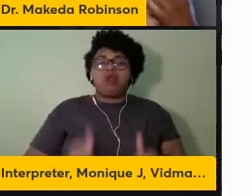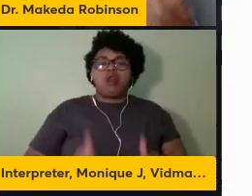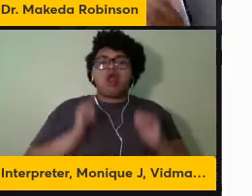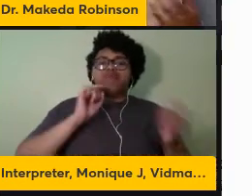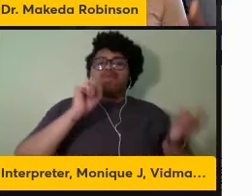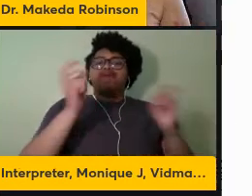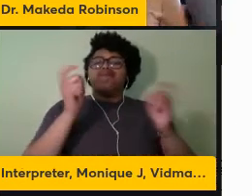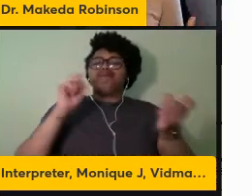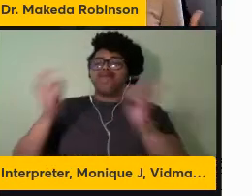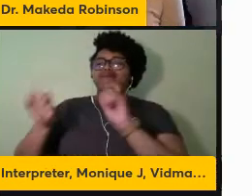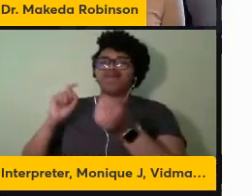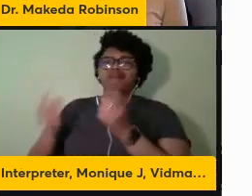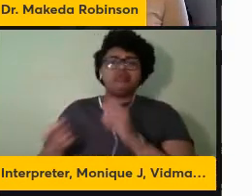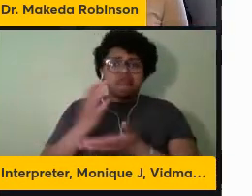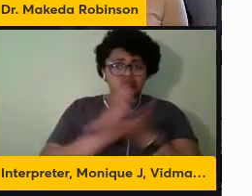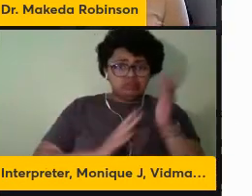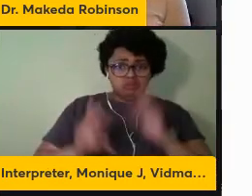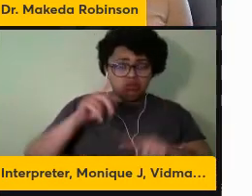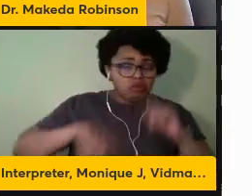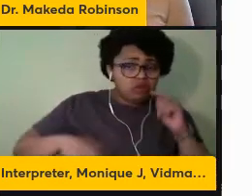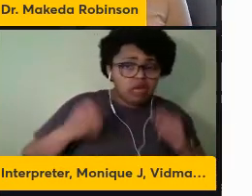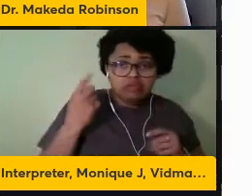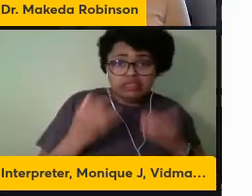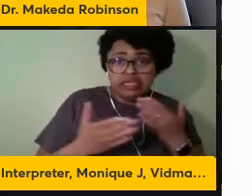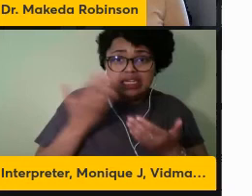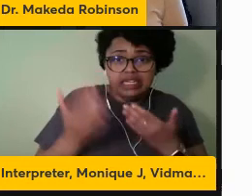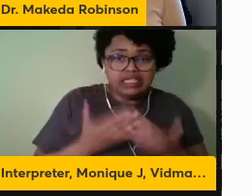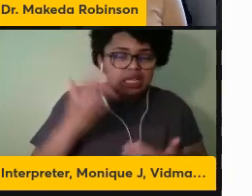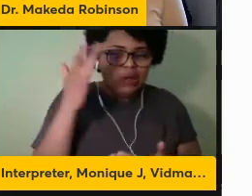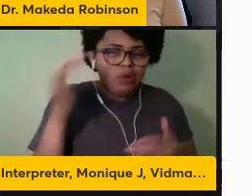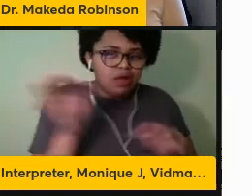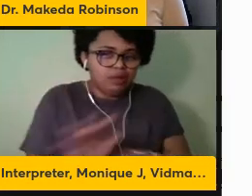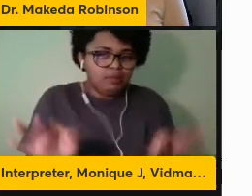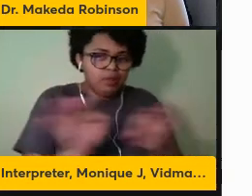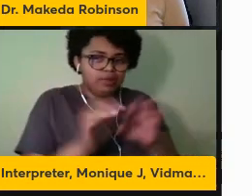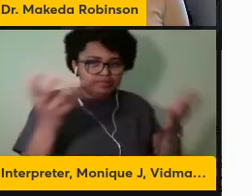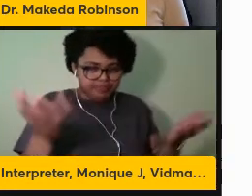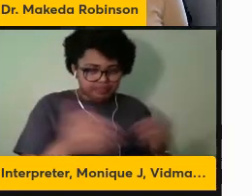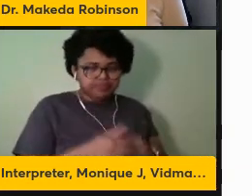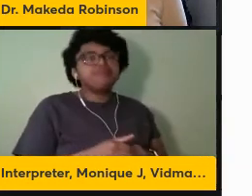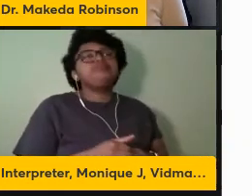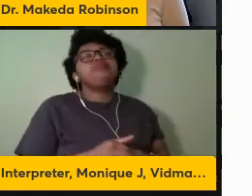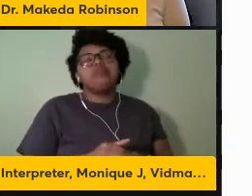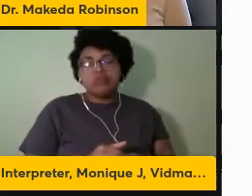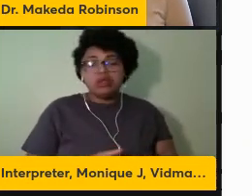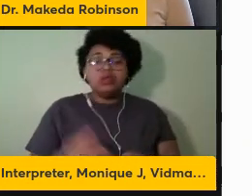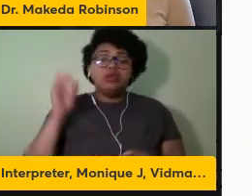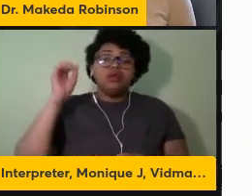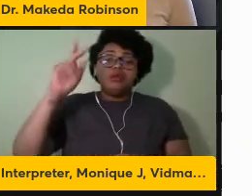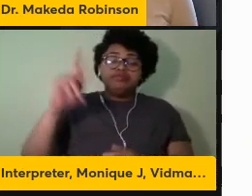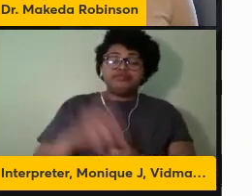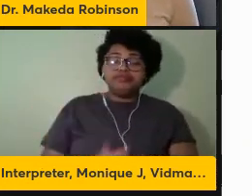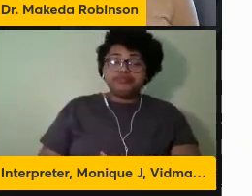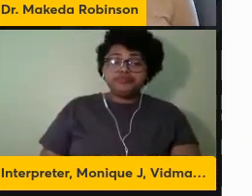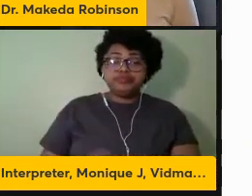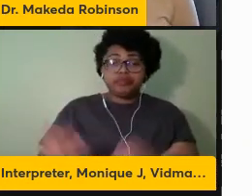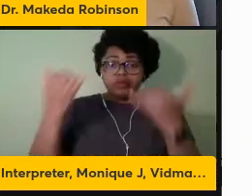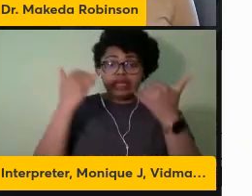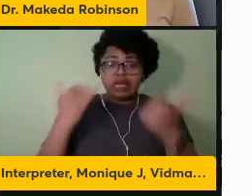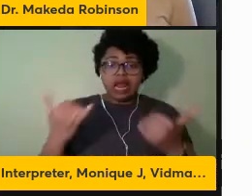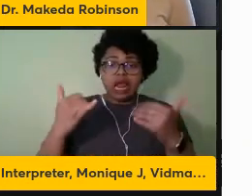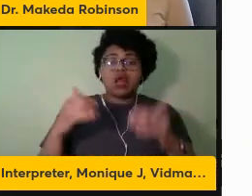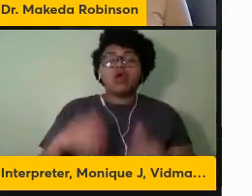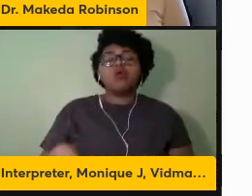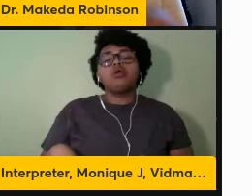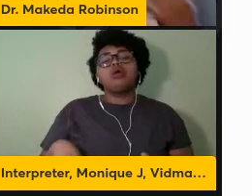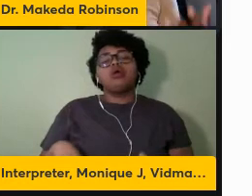some people were not able to understand as easily why they were important. Okay, So now getting a bit back